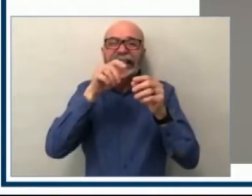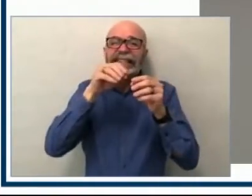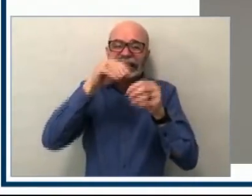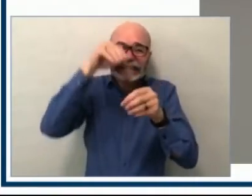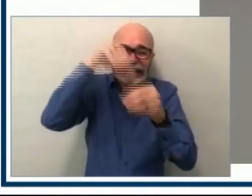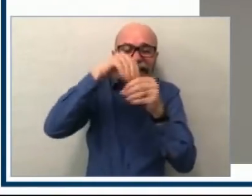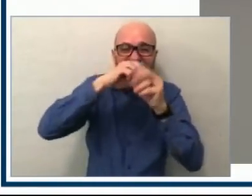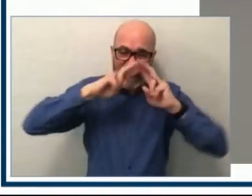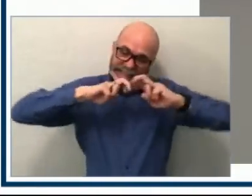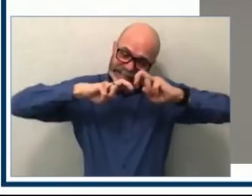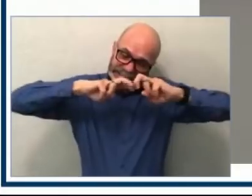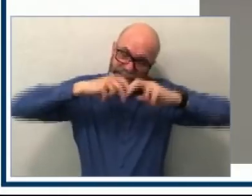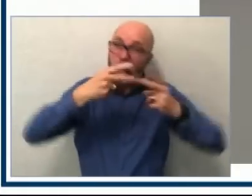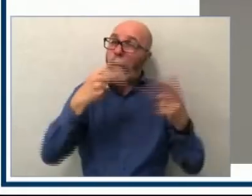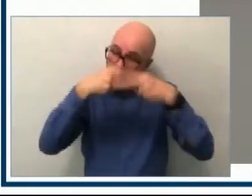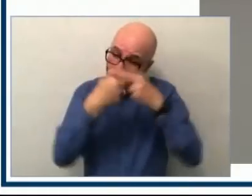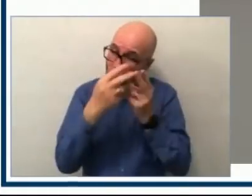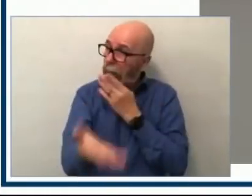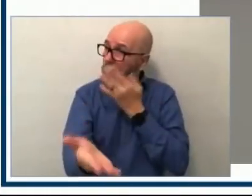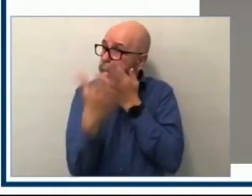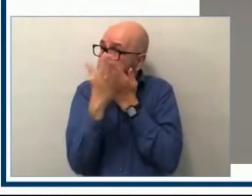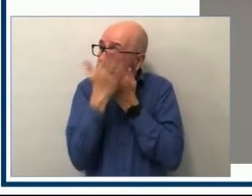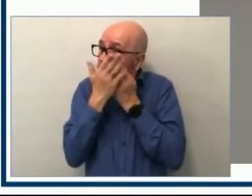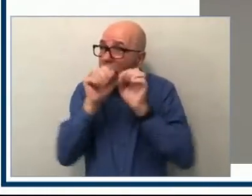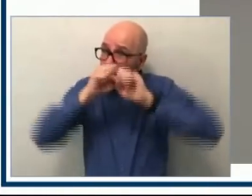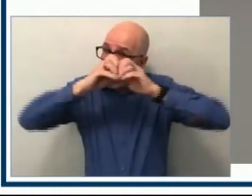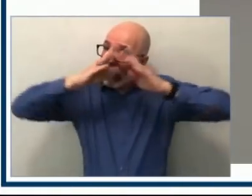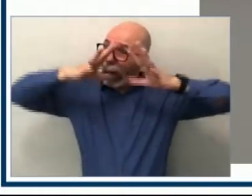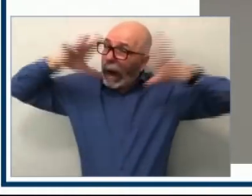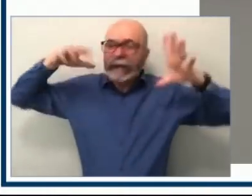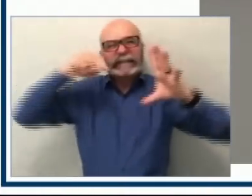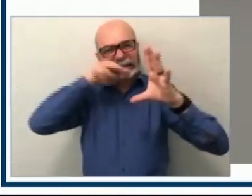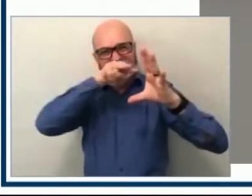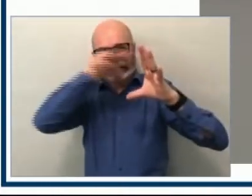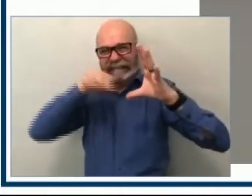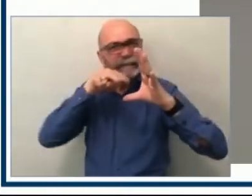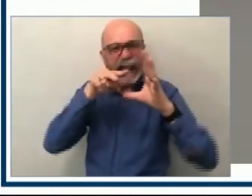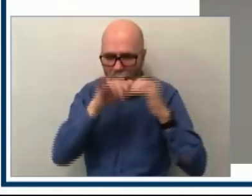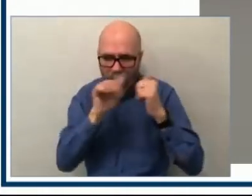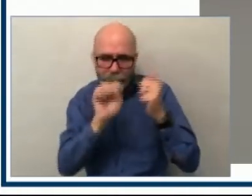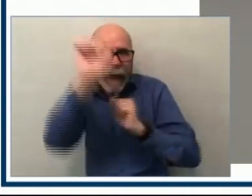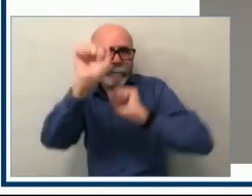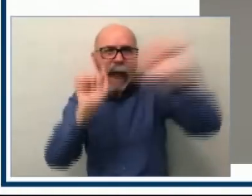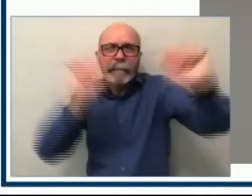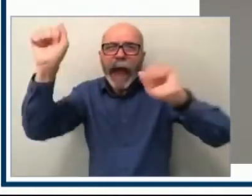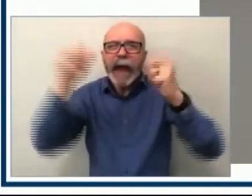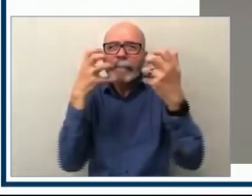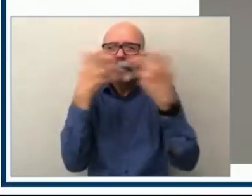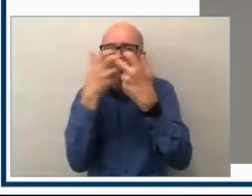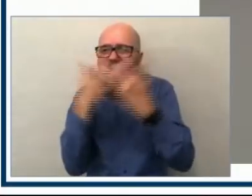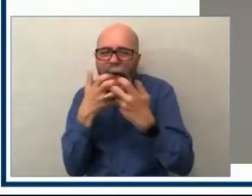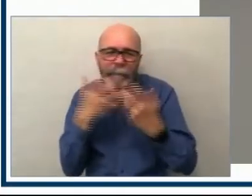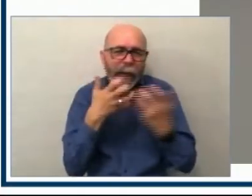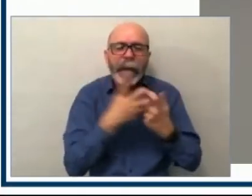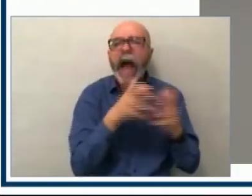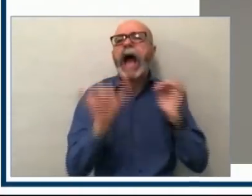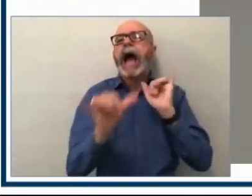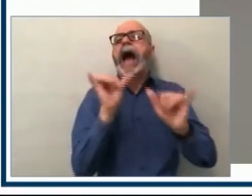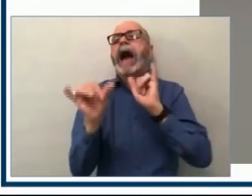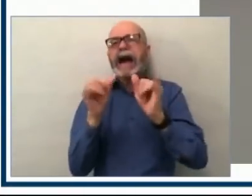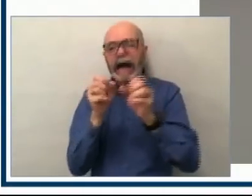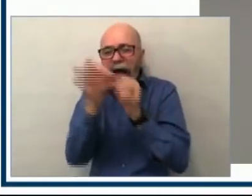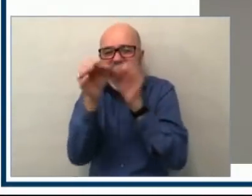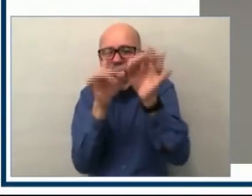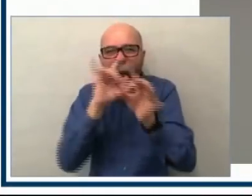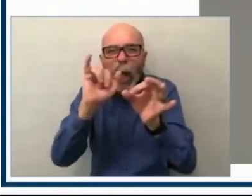and you compare that. Does the genome match up with a number of different strains? what would be required is to get